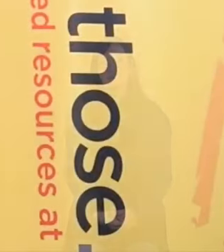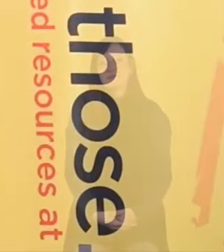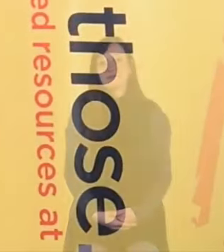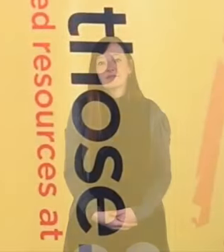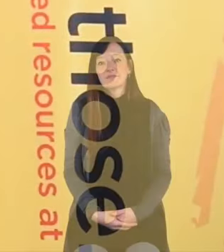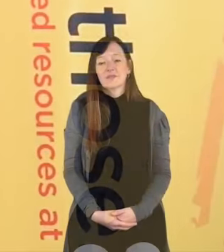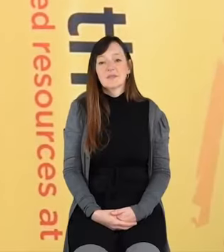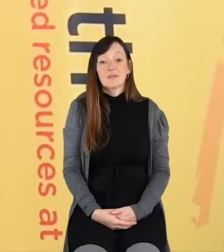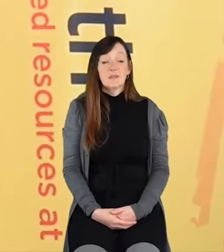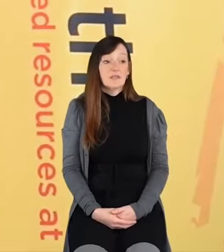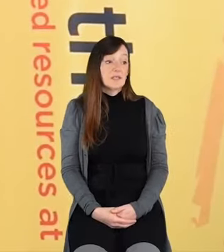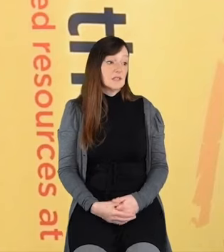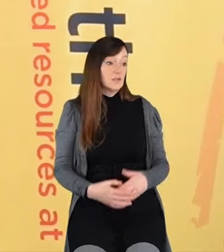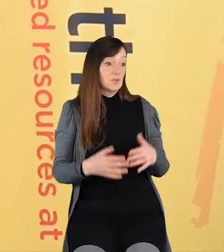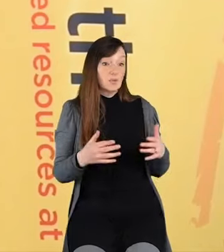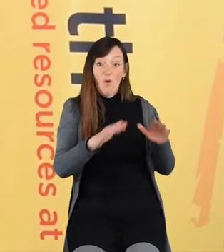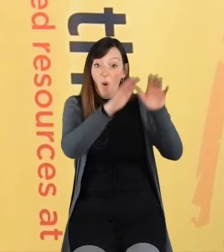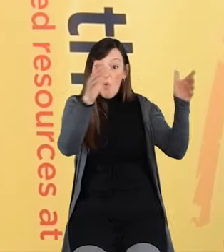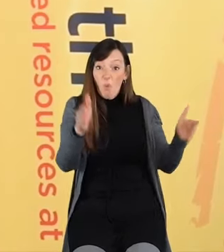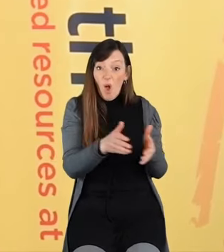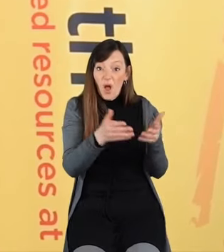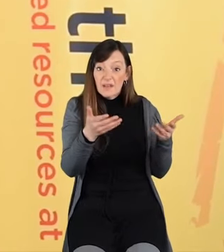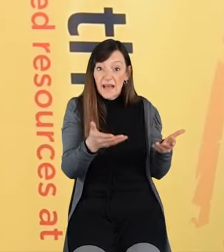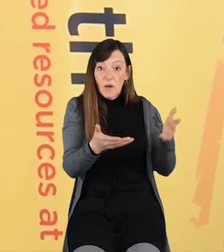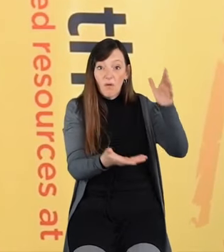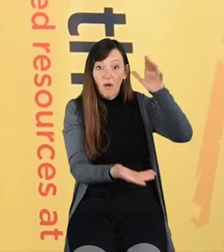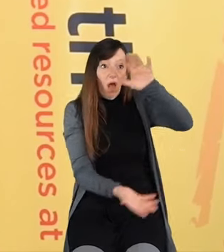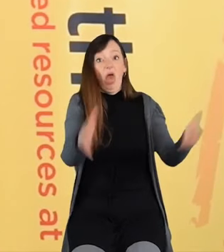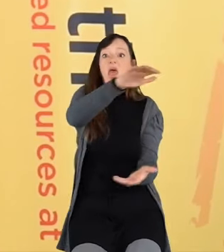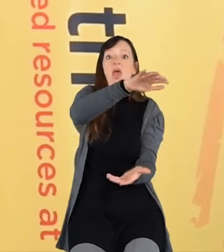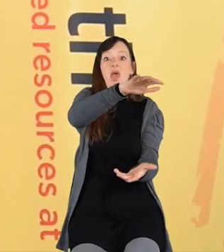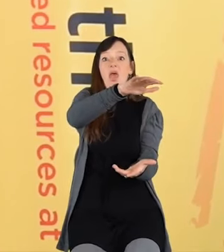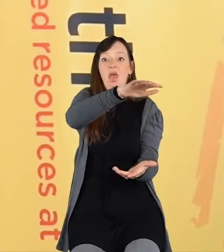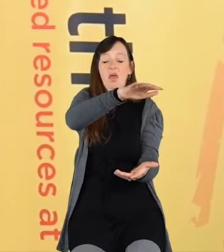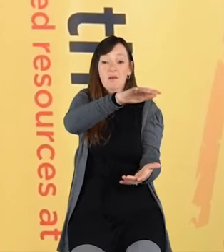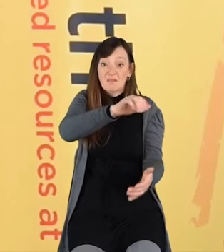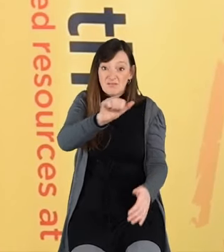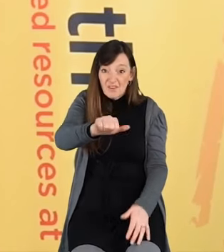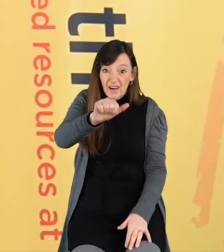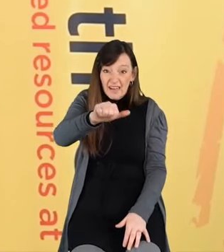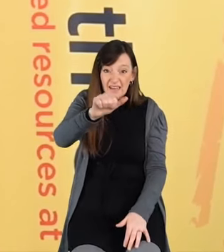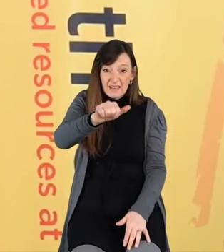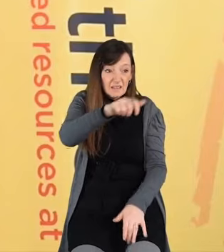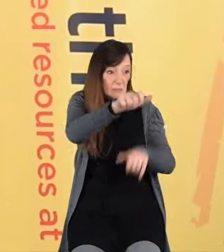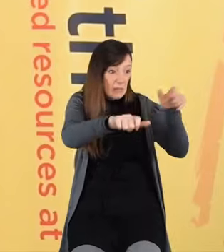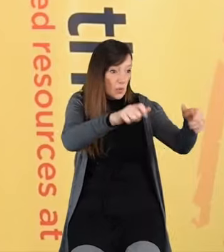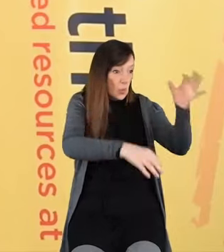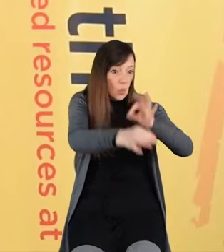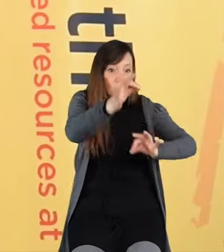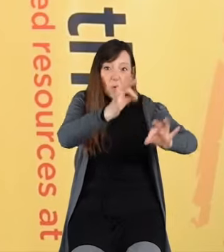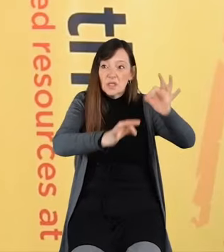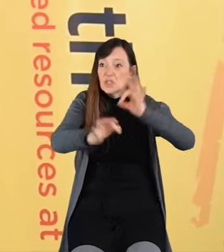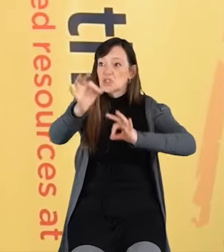What a crazy upside down world we're living in right now. People have got questions. People are